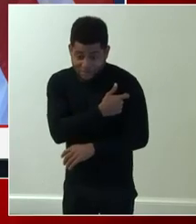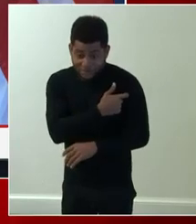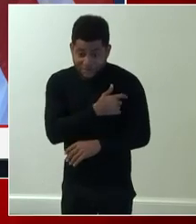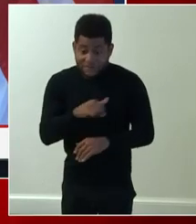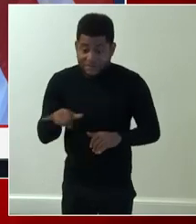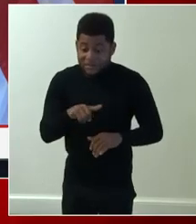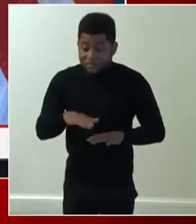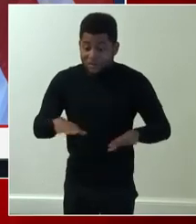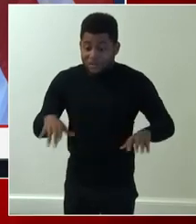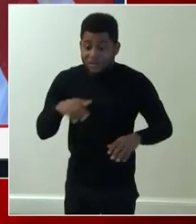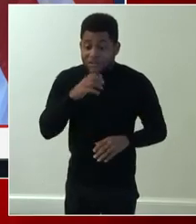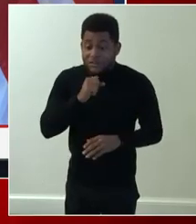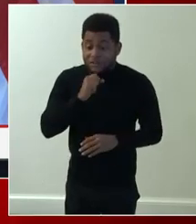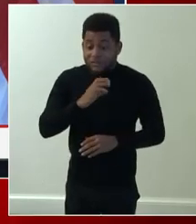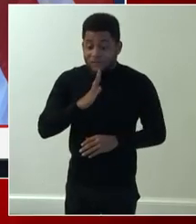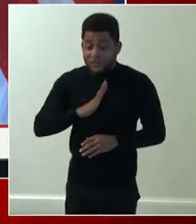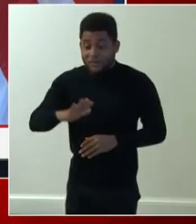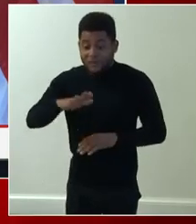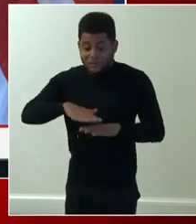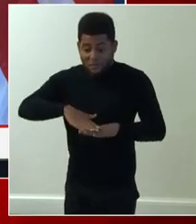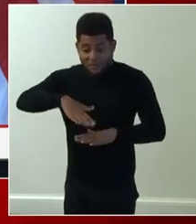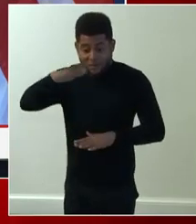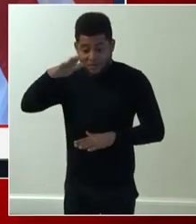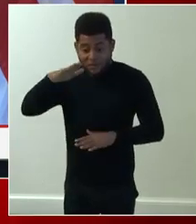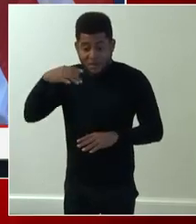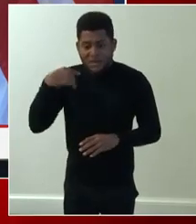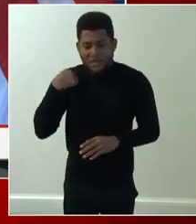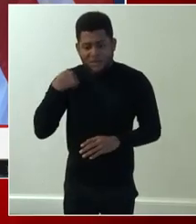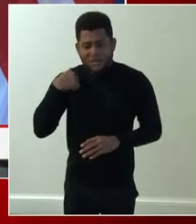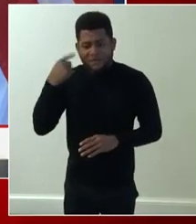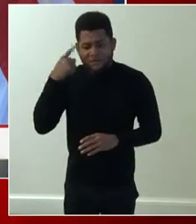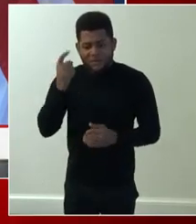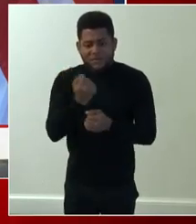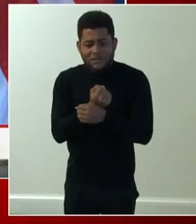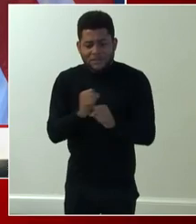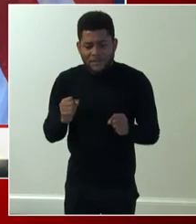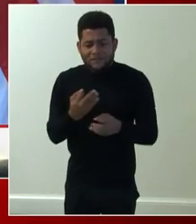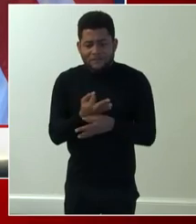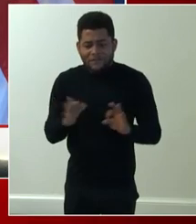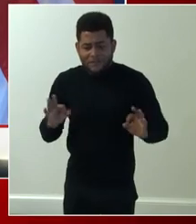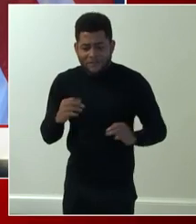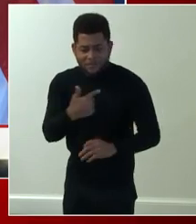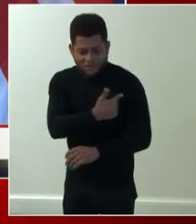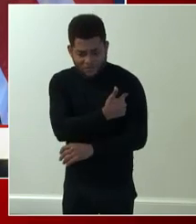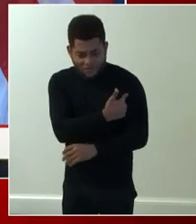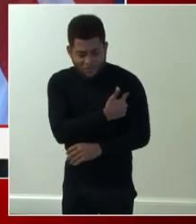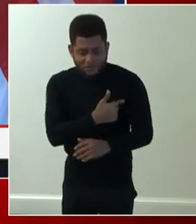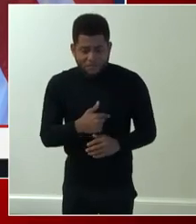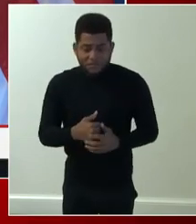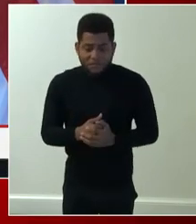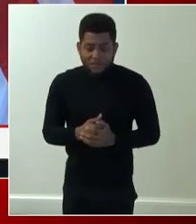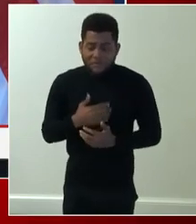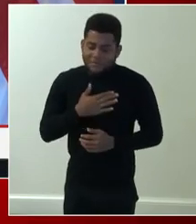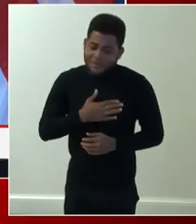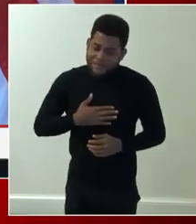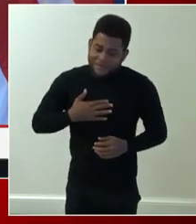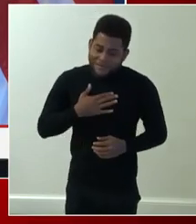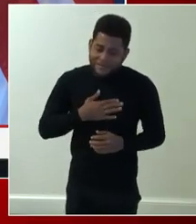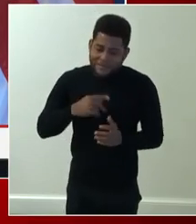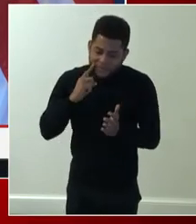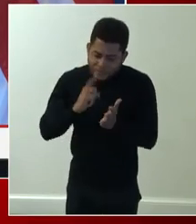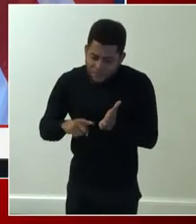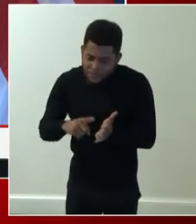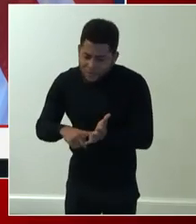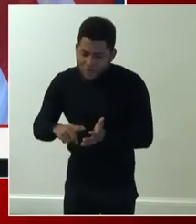years and older are eligible for safe and free vaccines. So please find out where you can